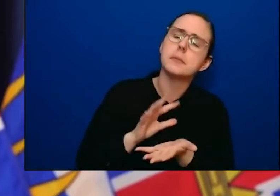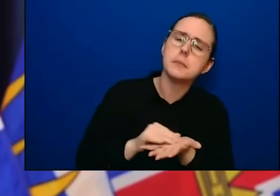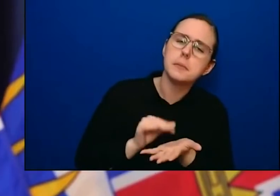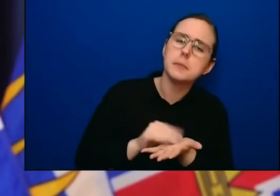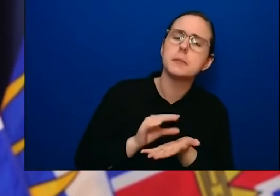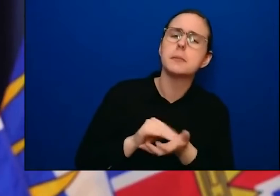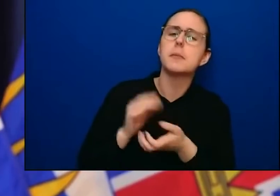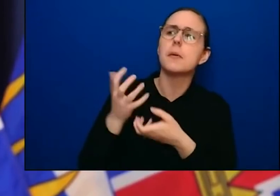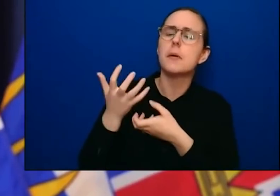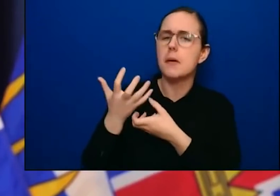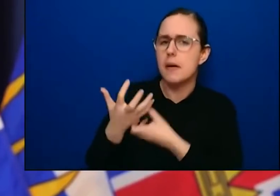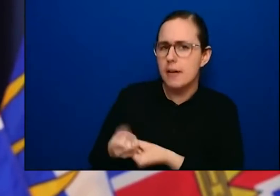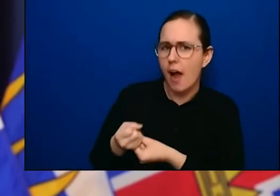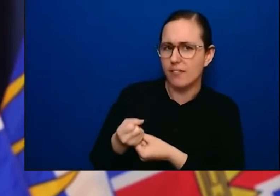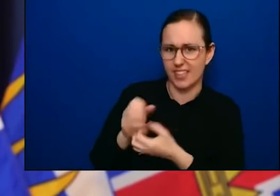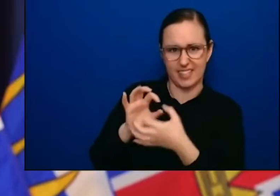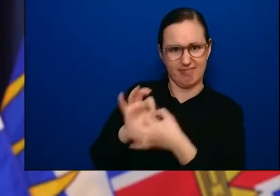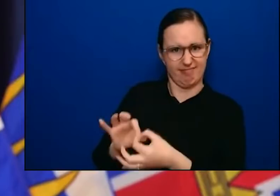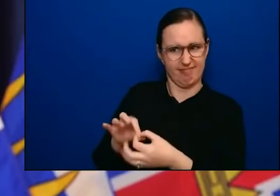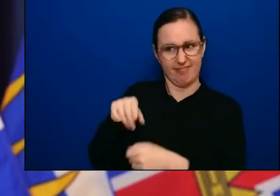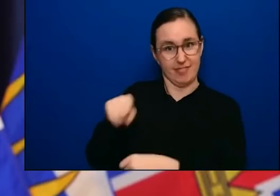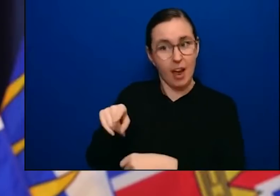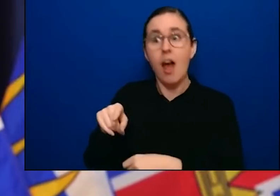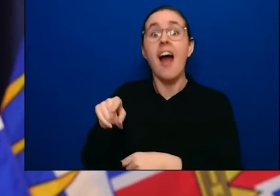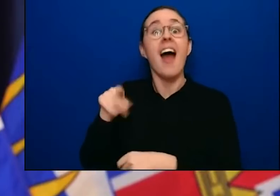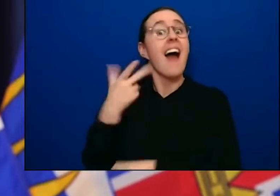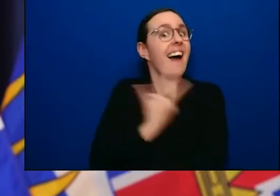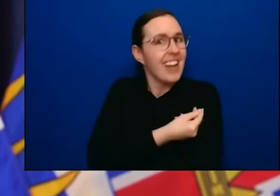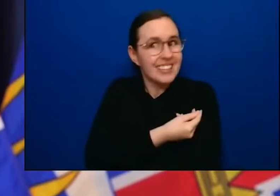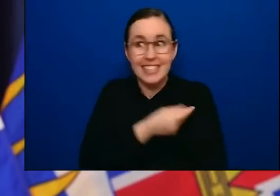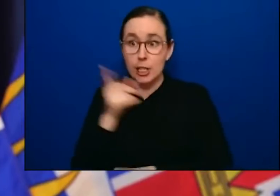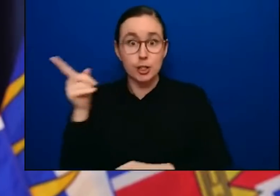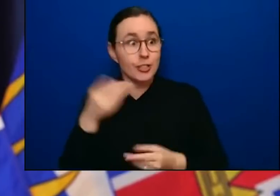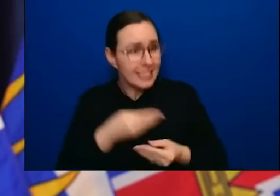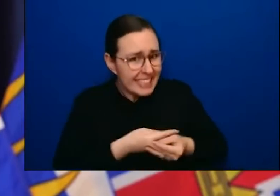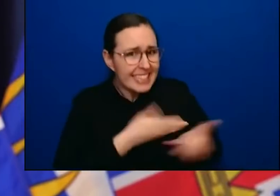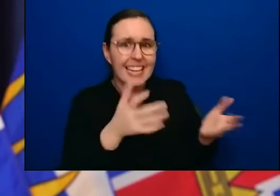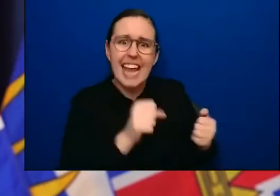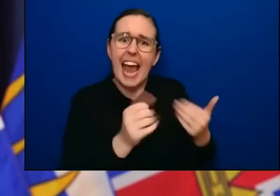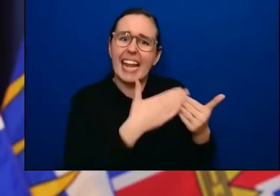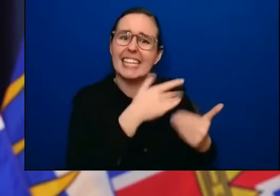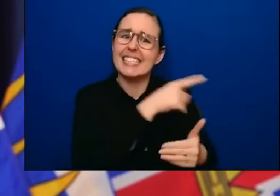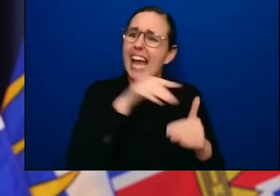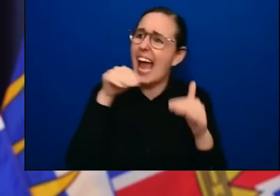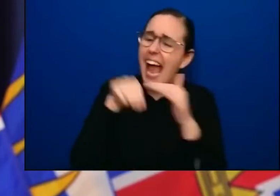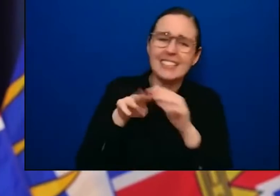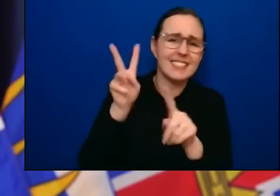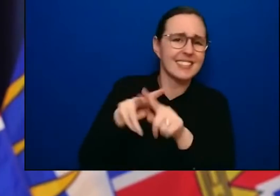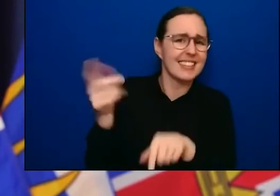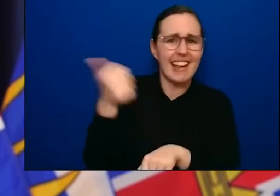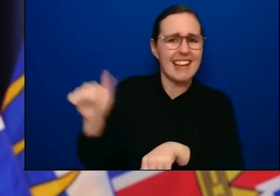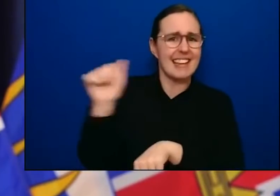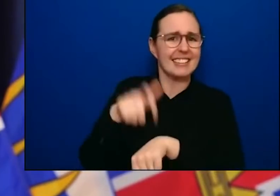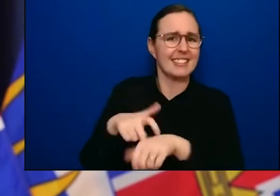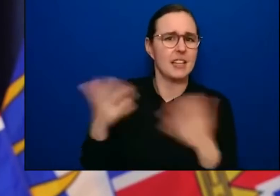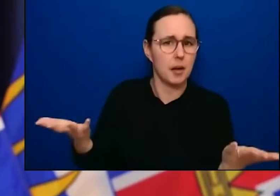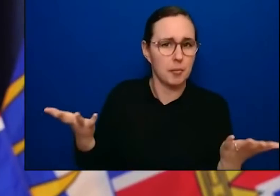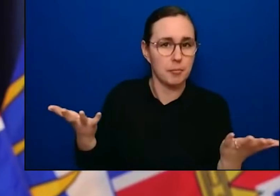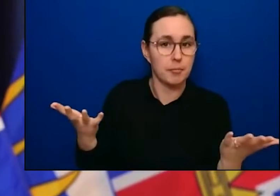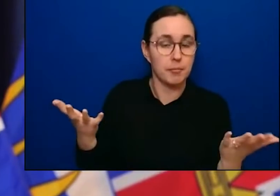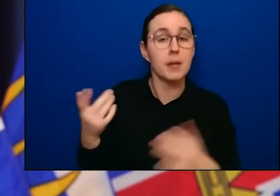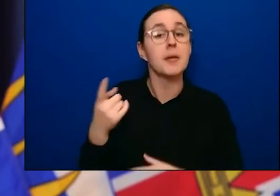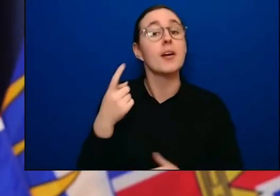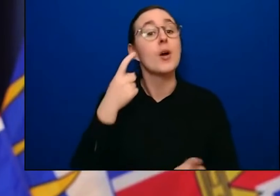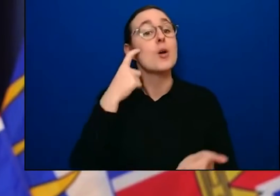over that sense of complacency. And I think we've seen that a little bit with Omicron, that there's this narrative that it is a mild disease, and